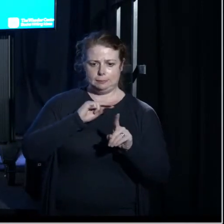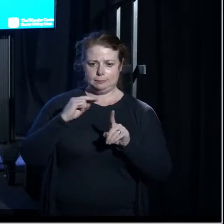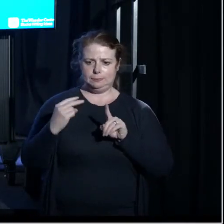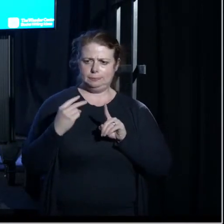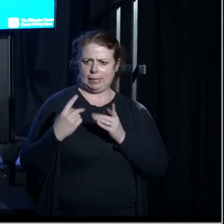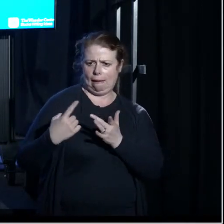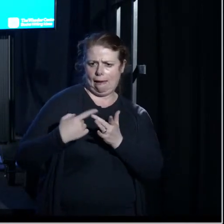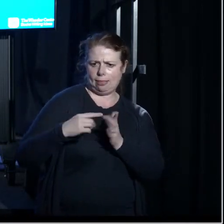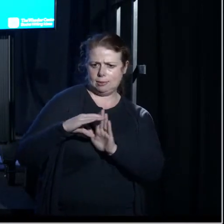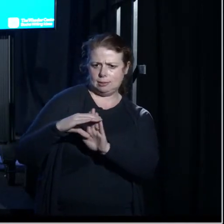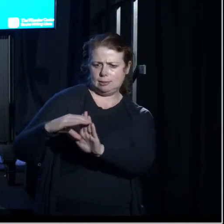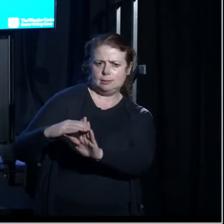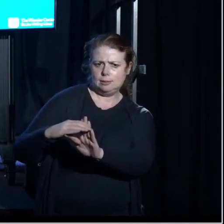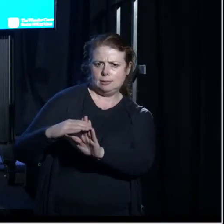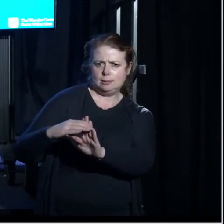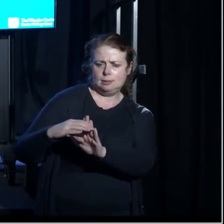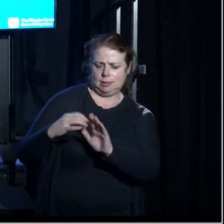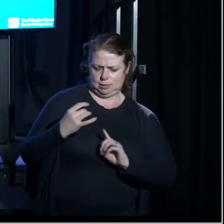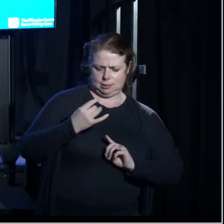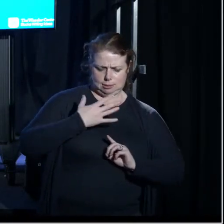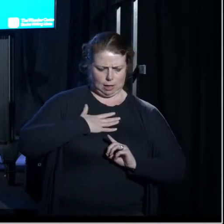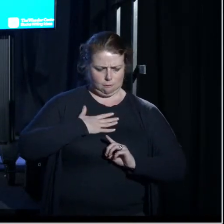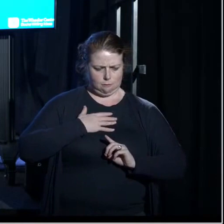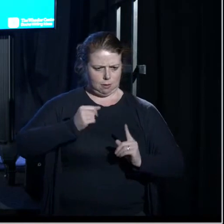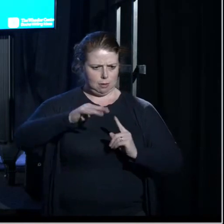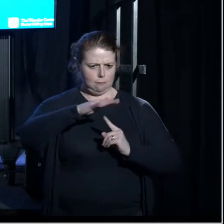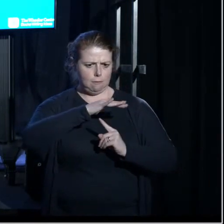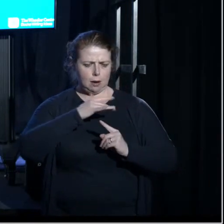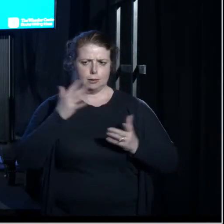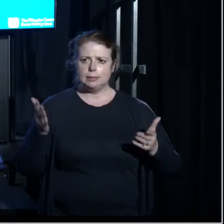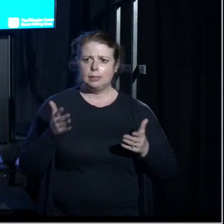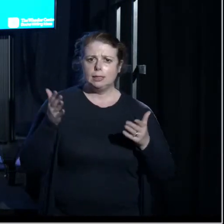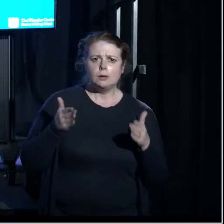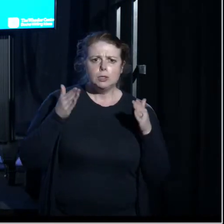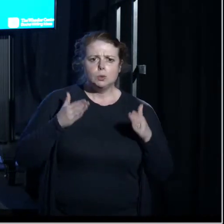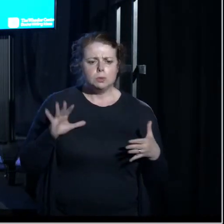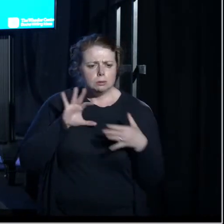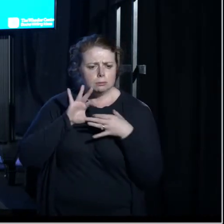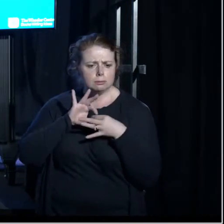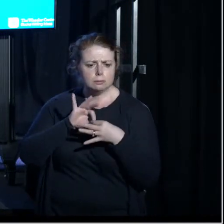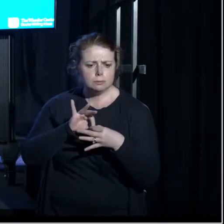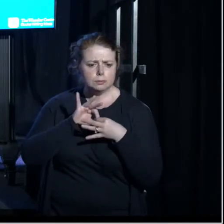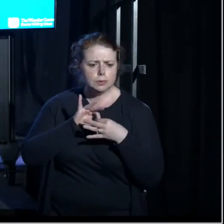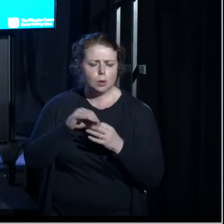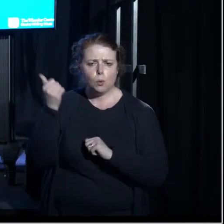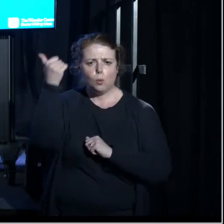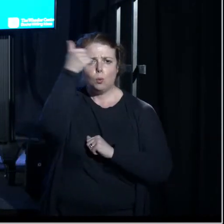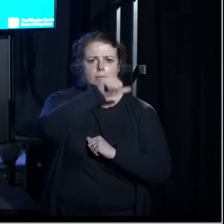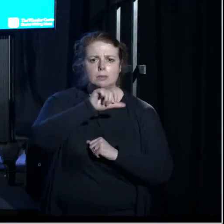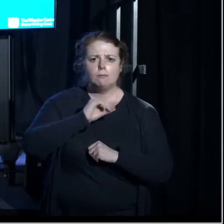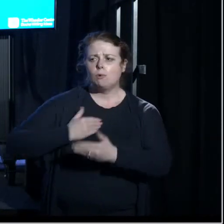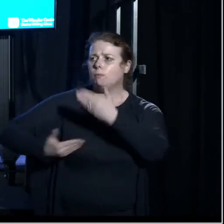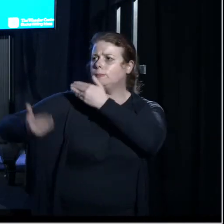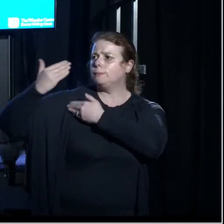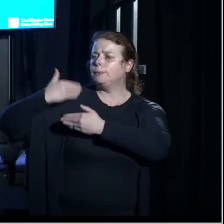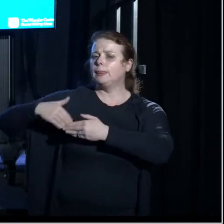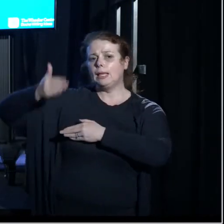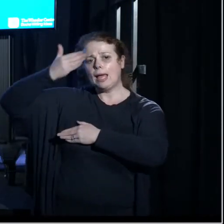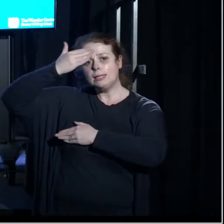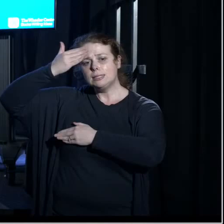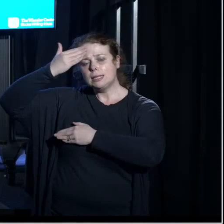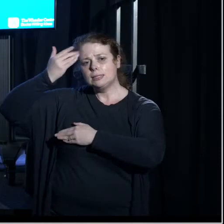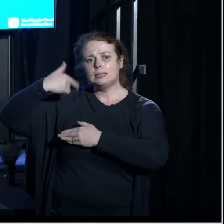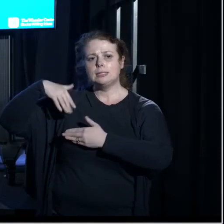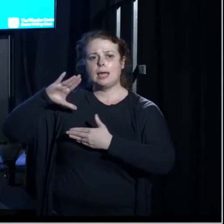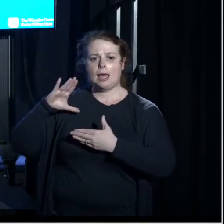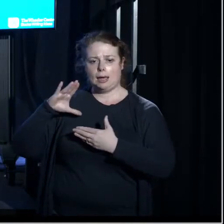from his environment, urging humanity to reconnect to the wisdom of ancestral spirits and with Mother Earth. He's a stunning